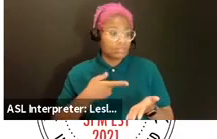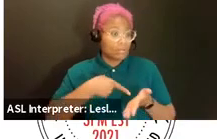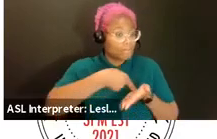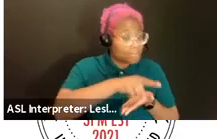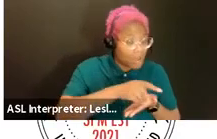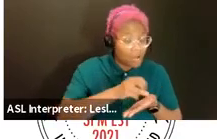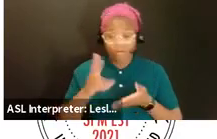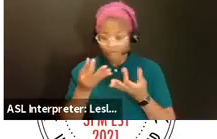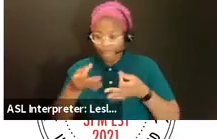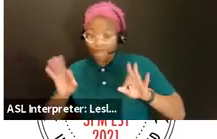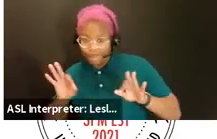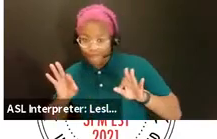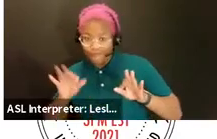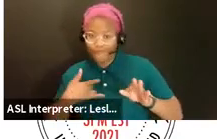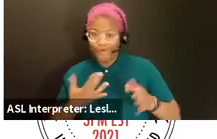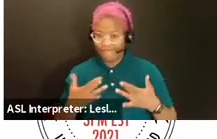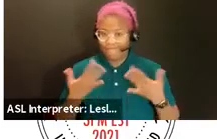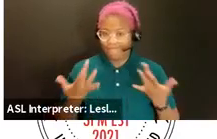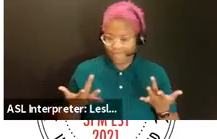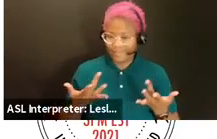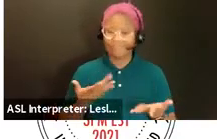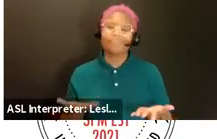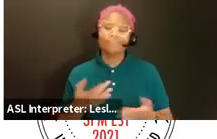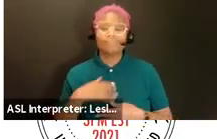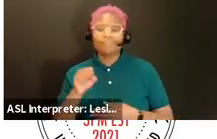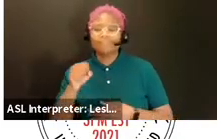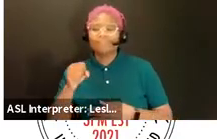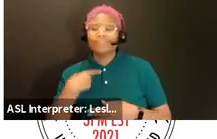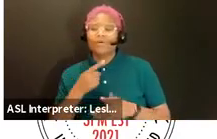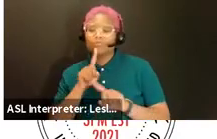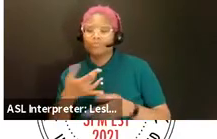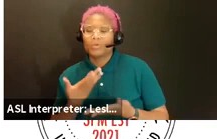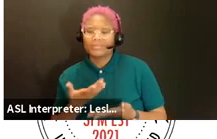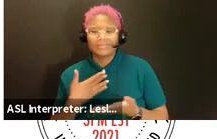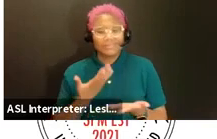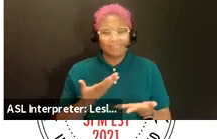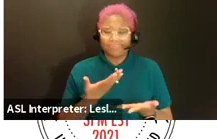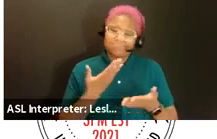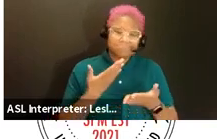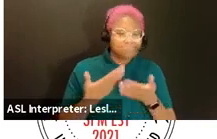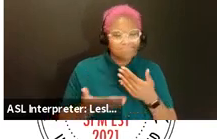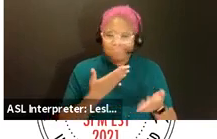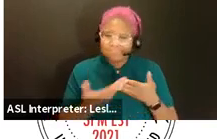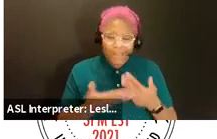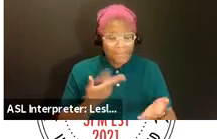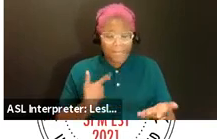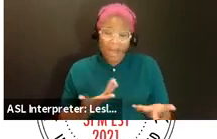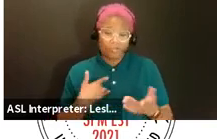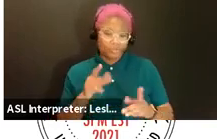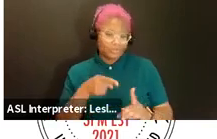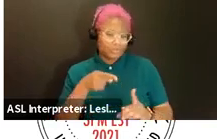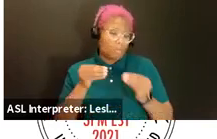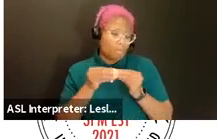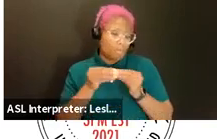the paid or free part of it isn't as relevant, but there are a lot of, it's very, very case specific